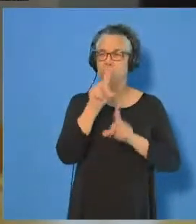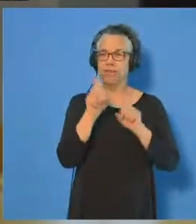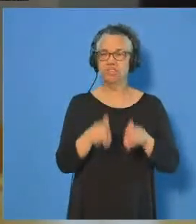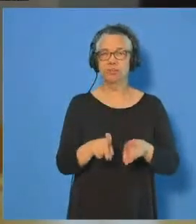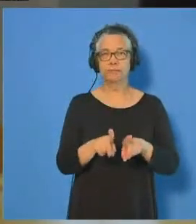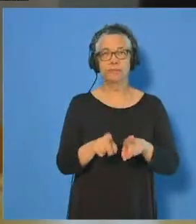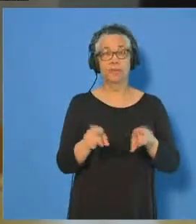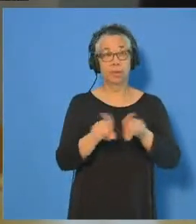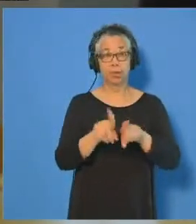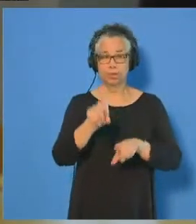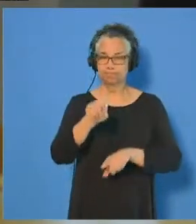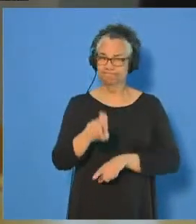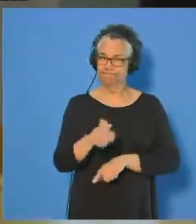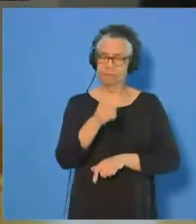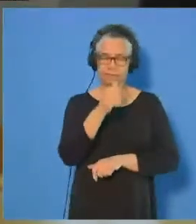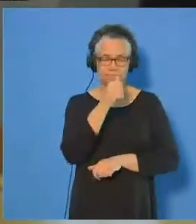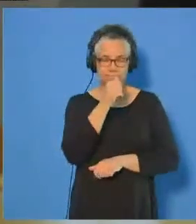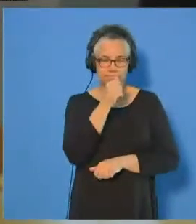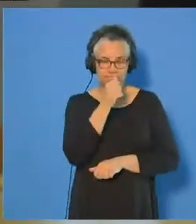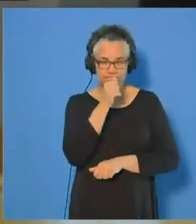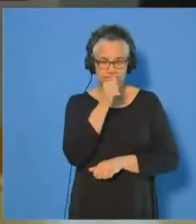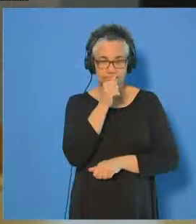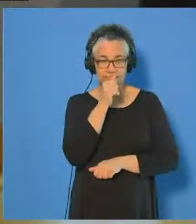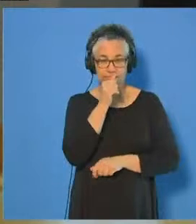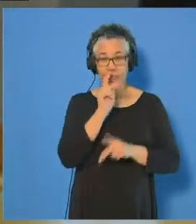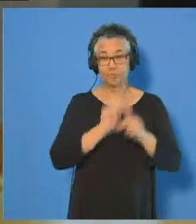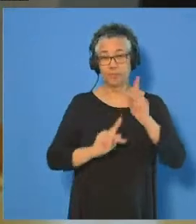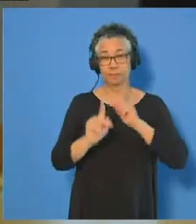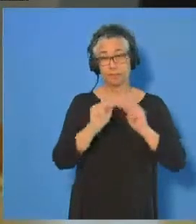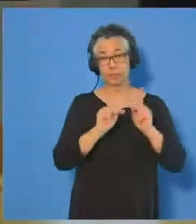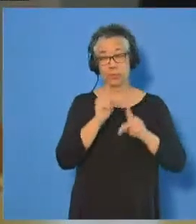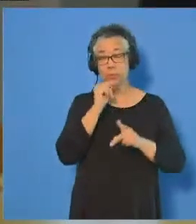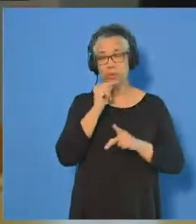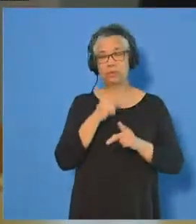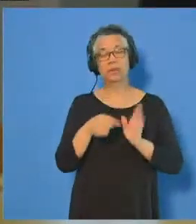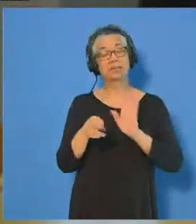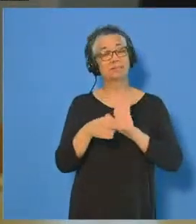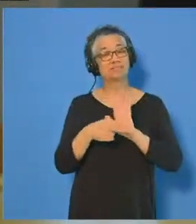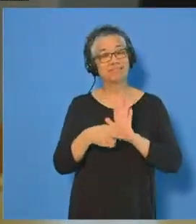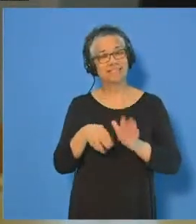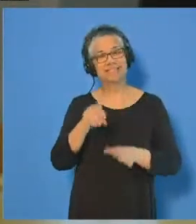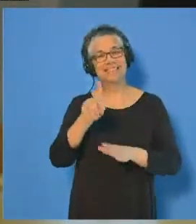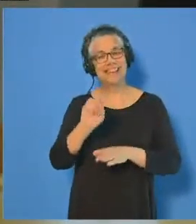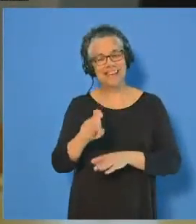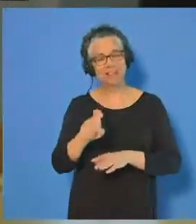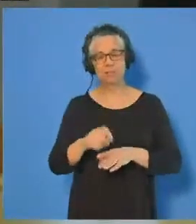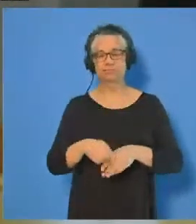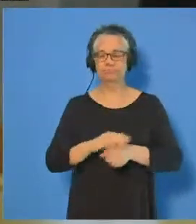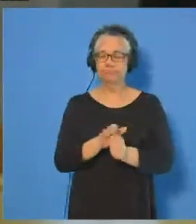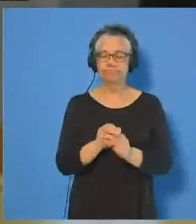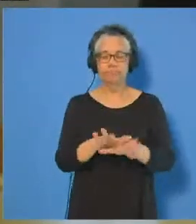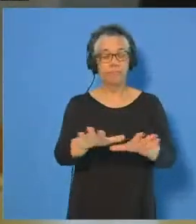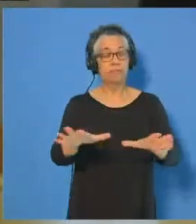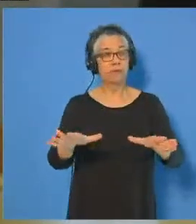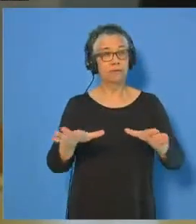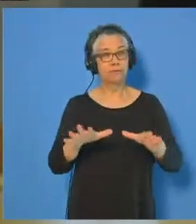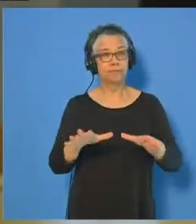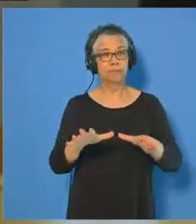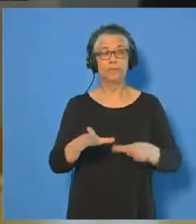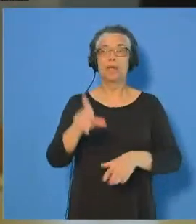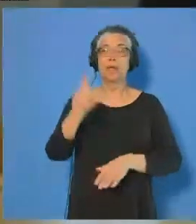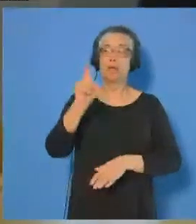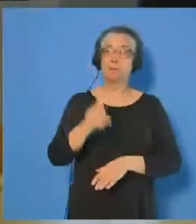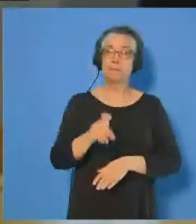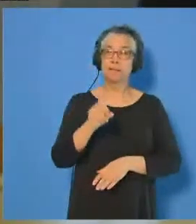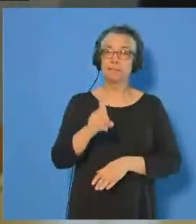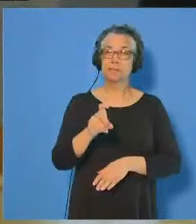to preserve privacy and confidentiality of persons diagnosed with coronavirus, and therefore, there must be